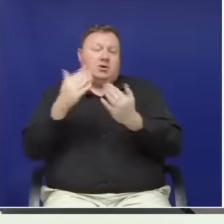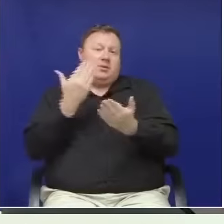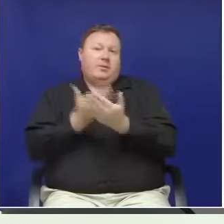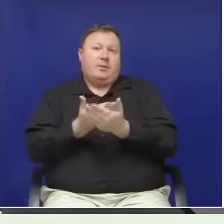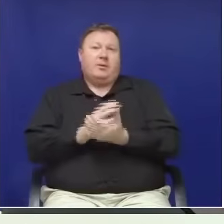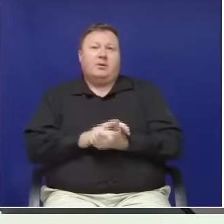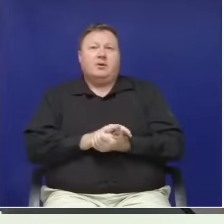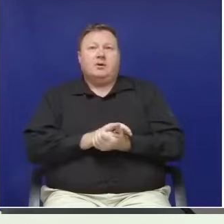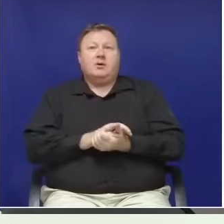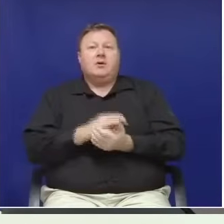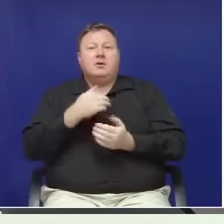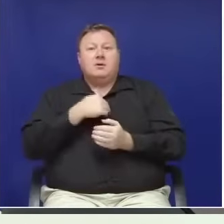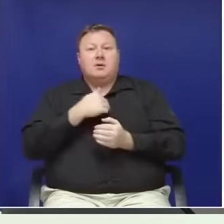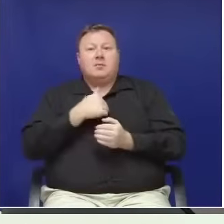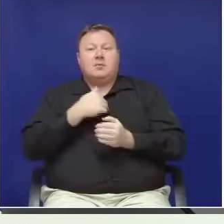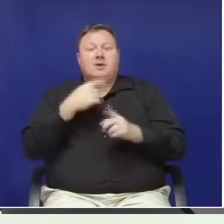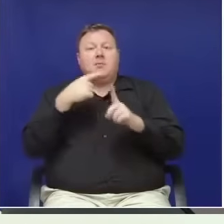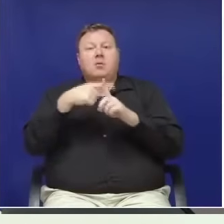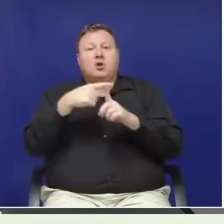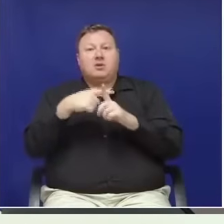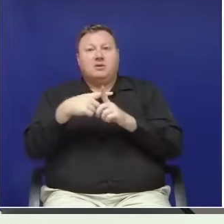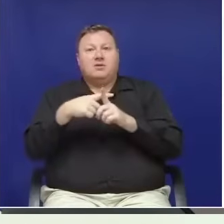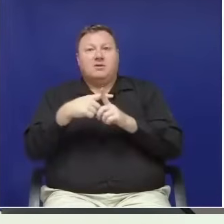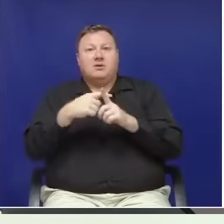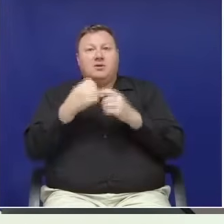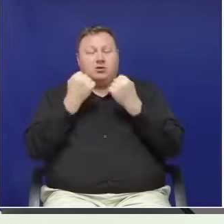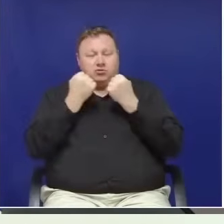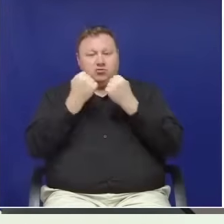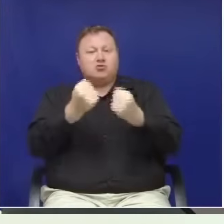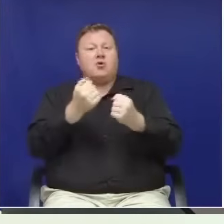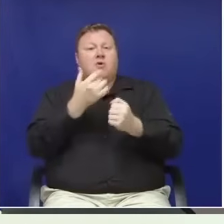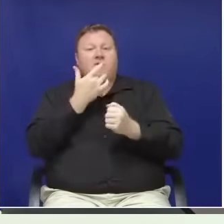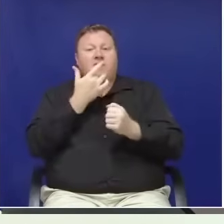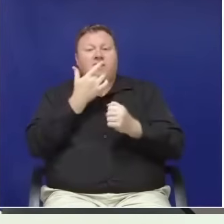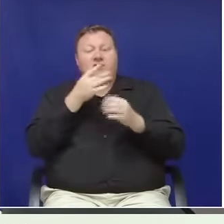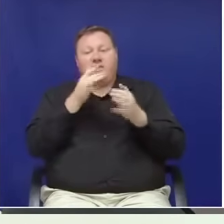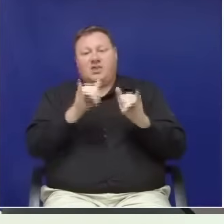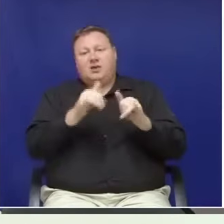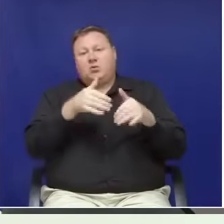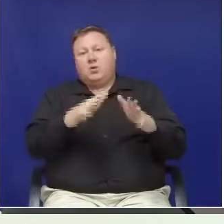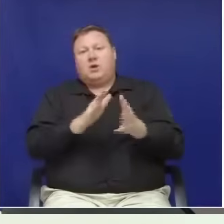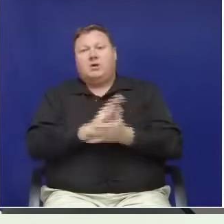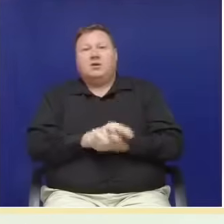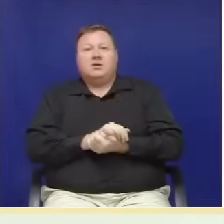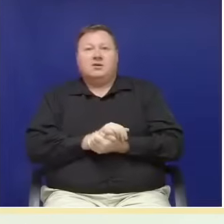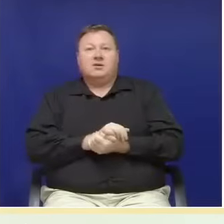am positive and strongly in favor of that.